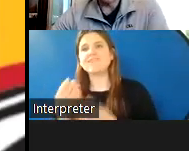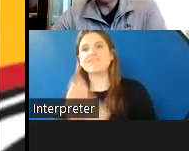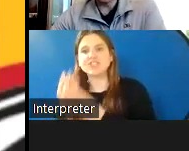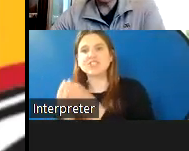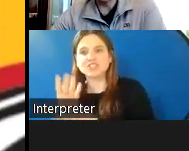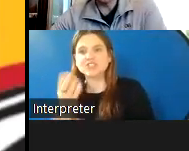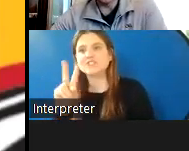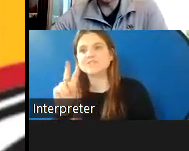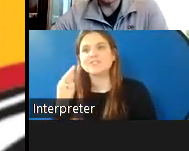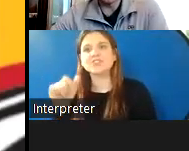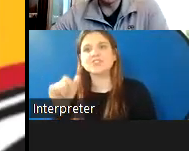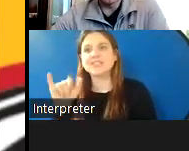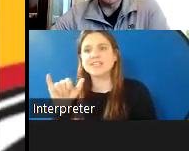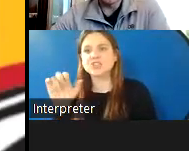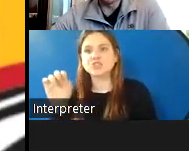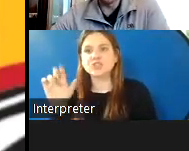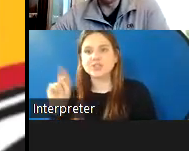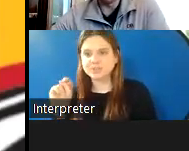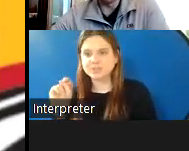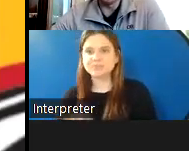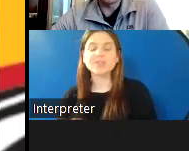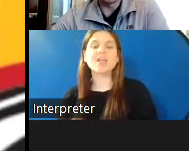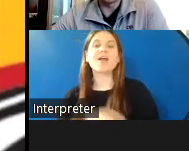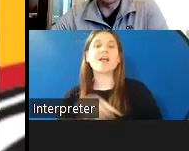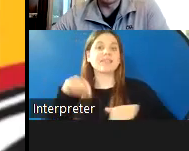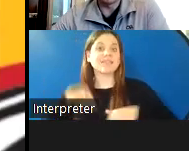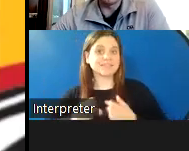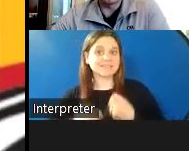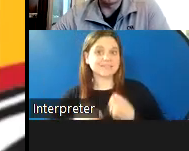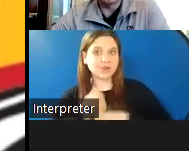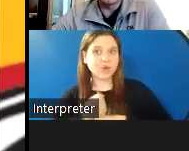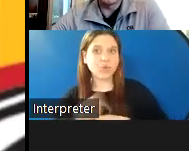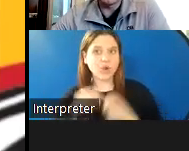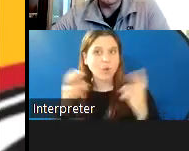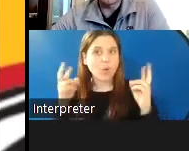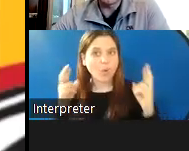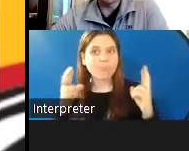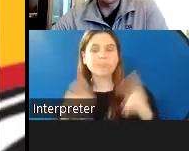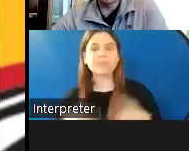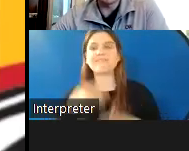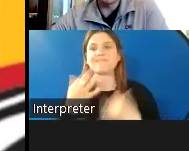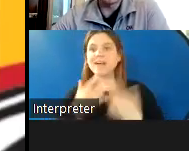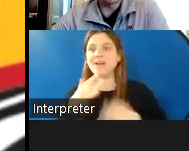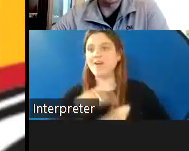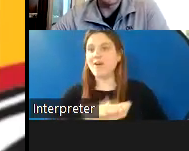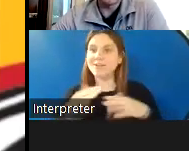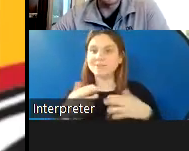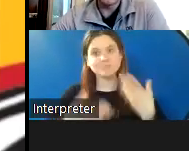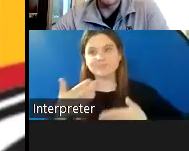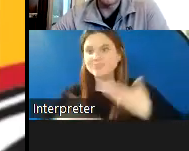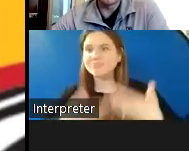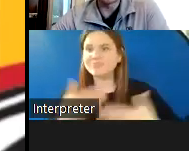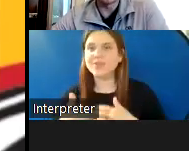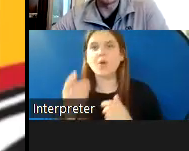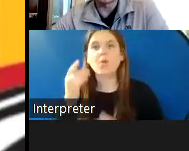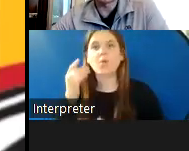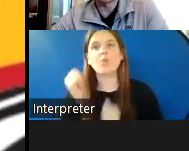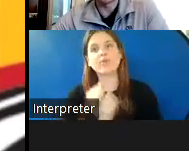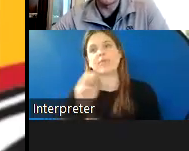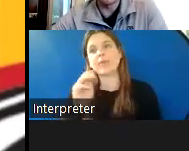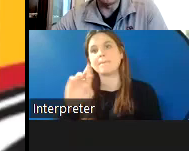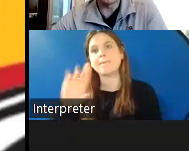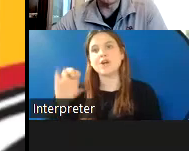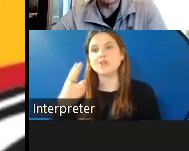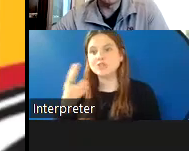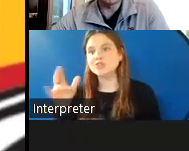hopefully starting this year, we'll actually start putting fire on the ground in the Bachelor's Marsh ecosystem, which is the place where I think we have the most